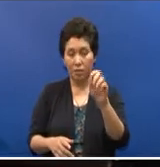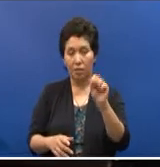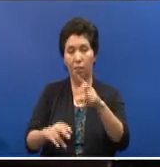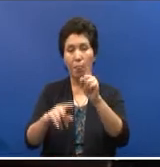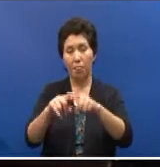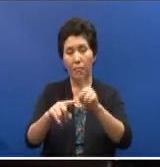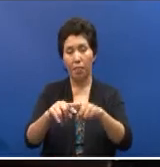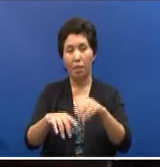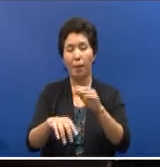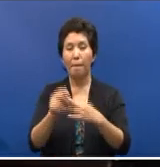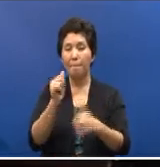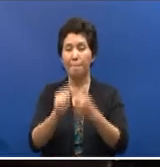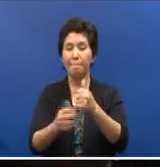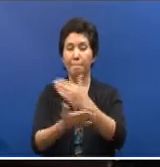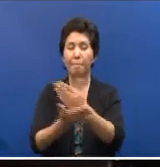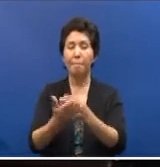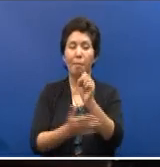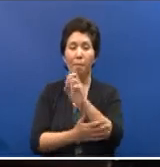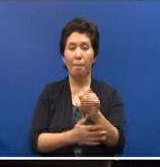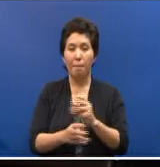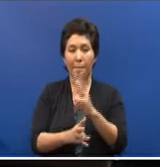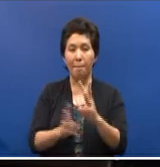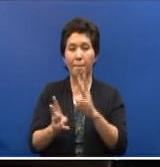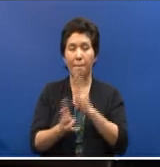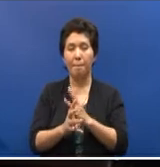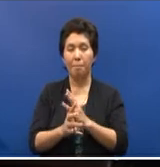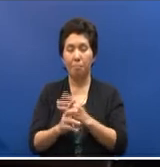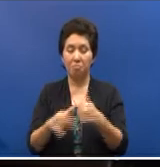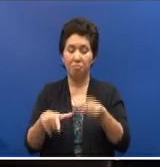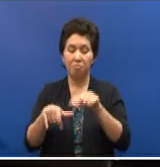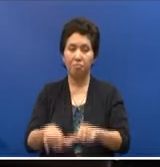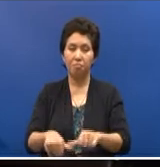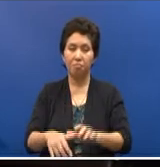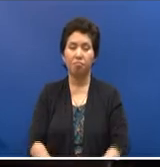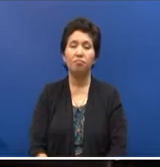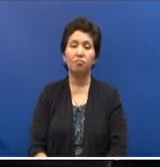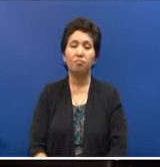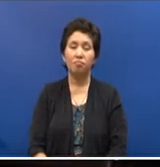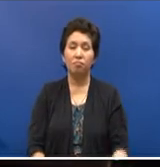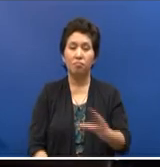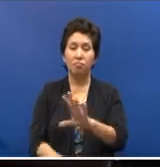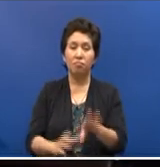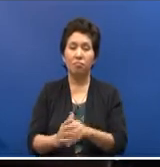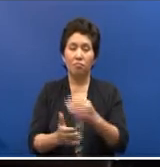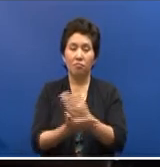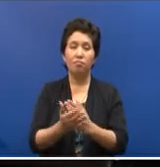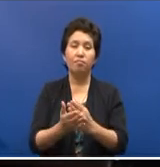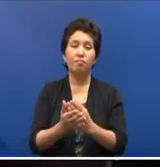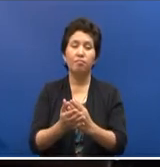on which part of the world, okay, you happen to find yourself in. Okay, in Eastern